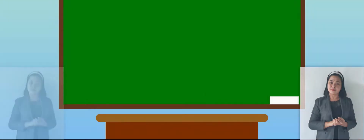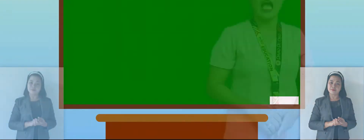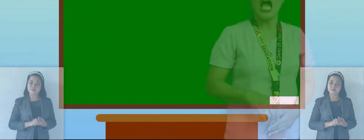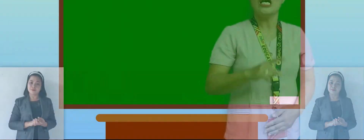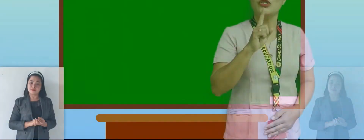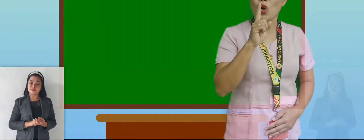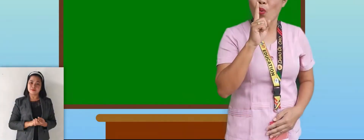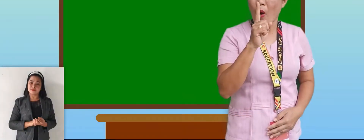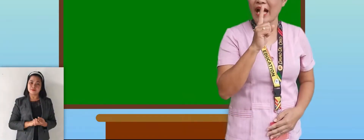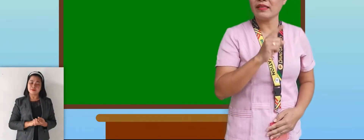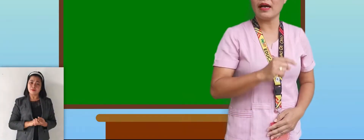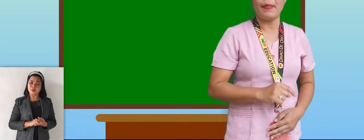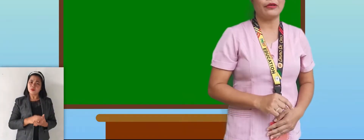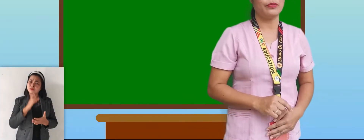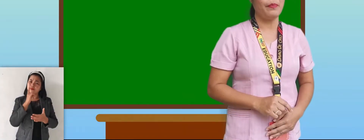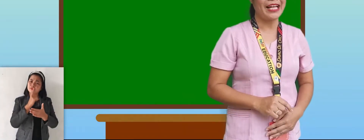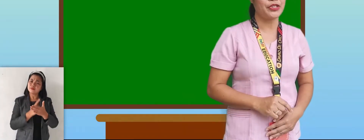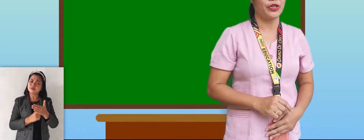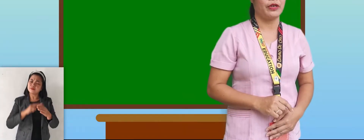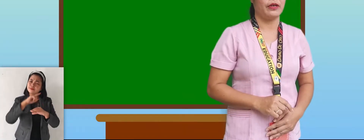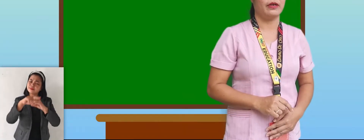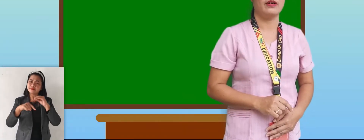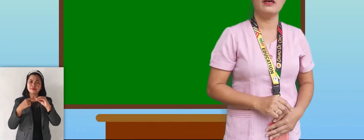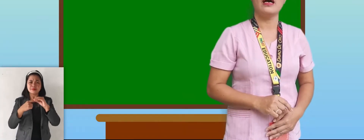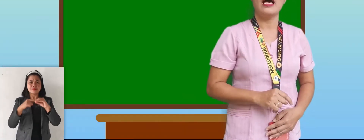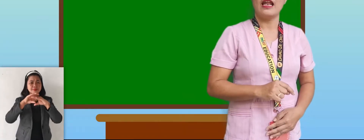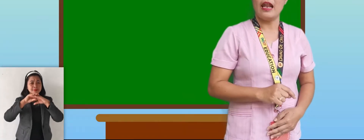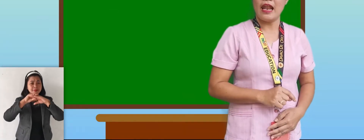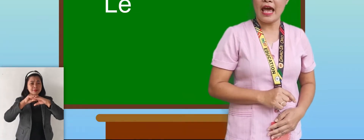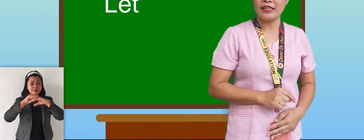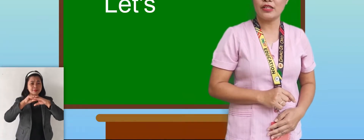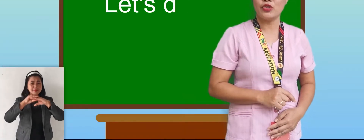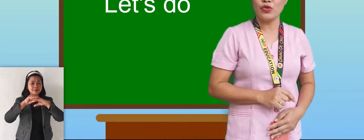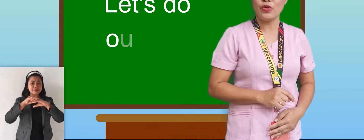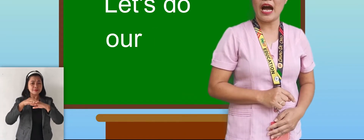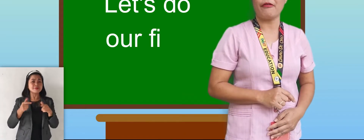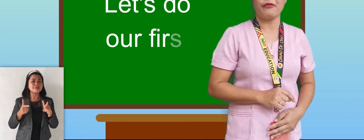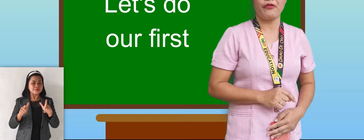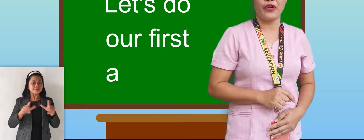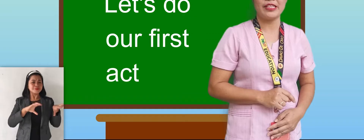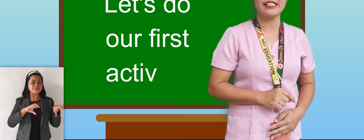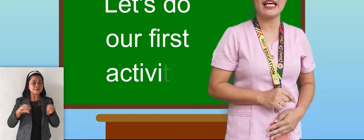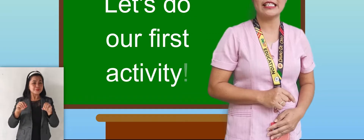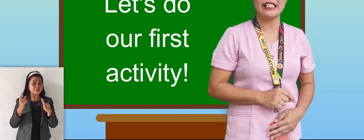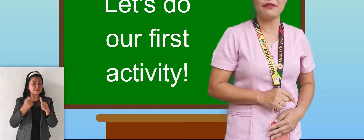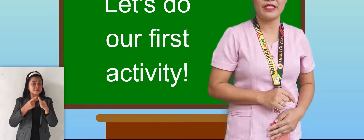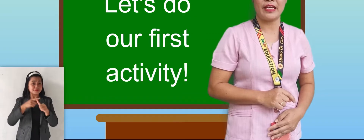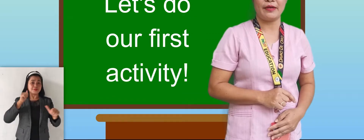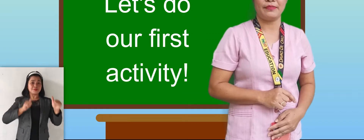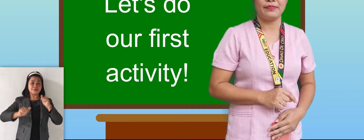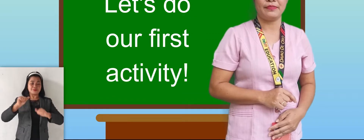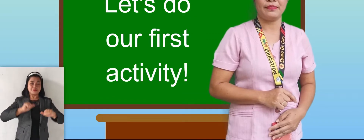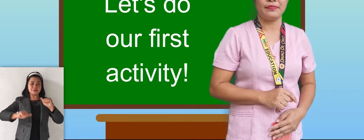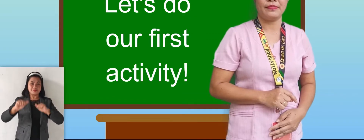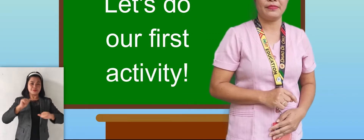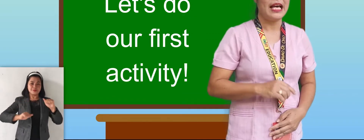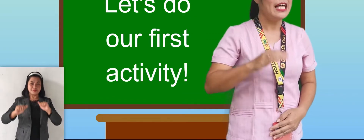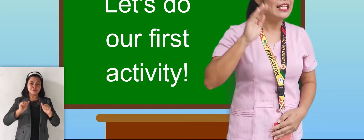So, what about matter? Let's do our first activity.